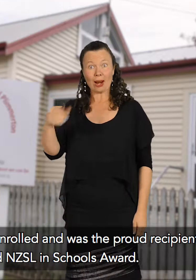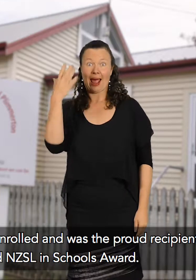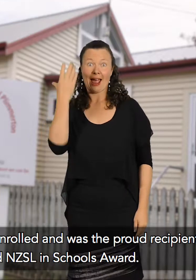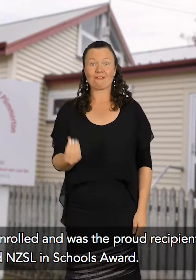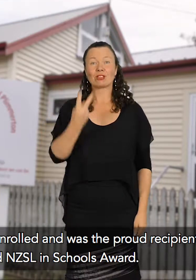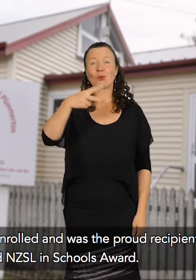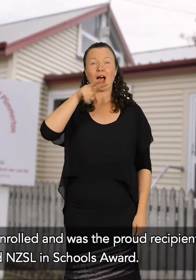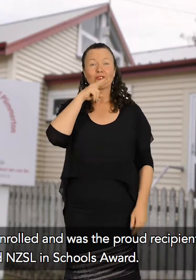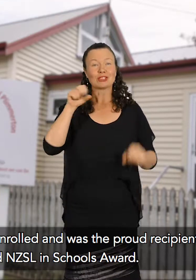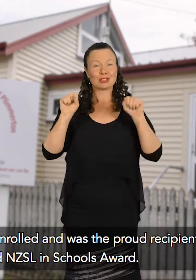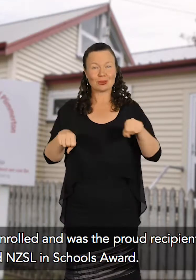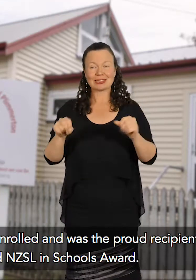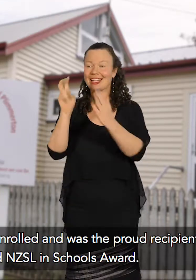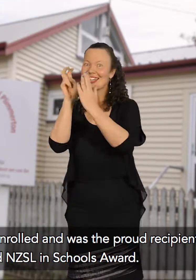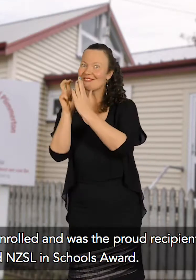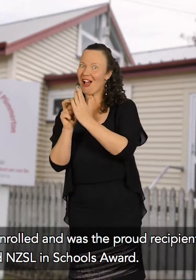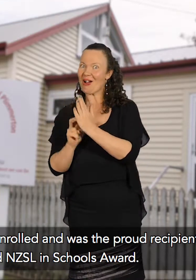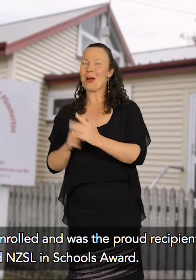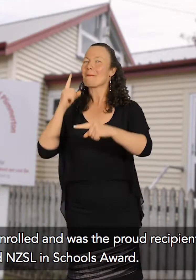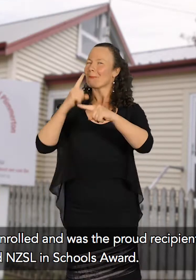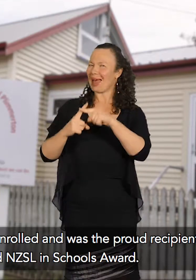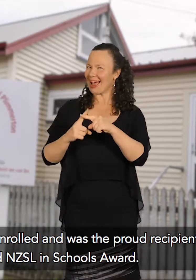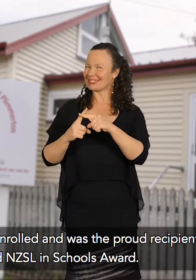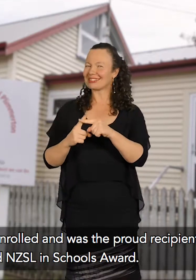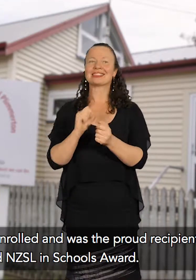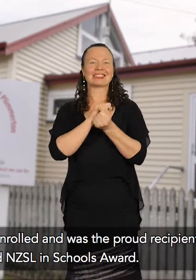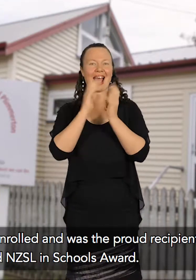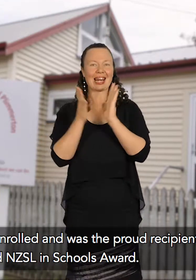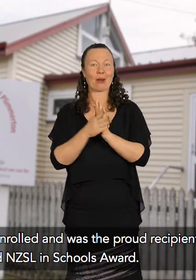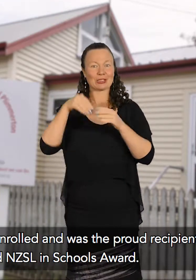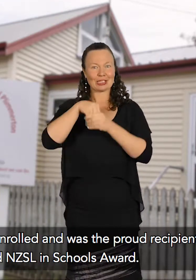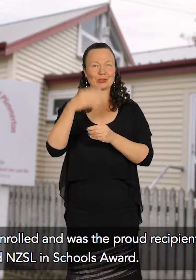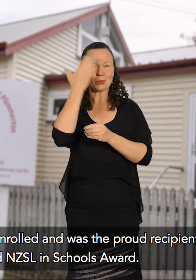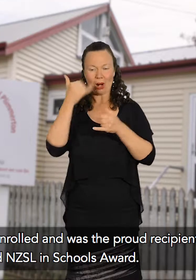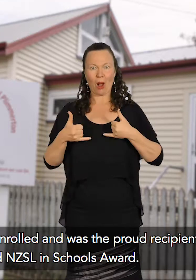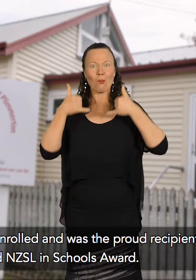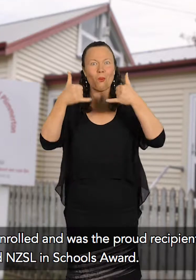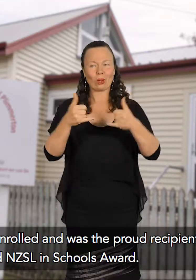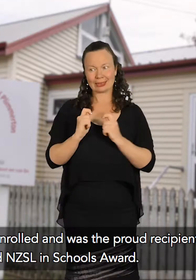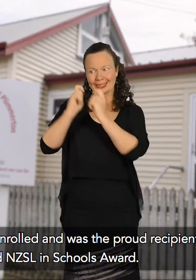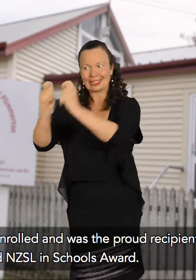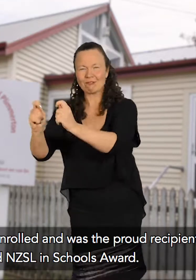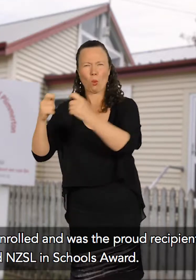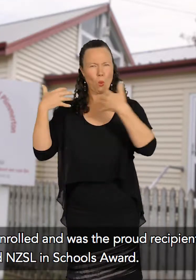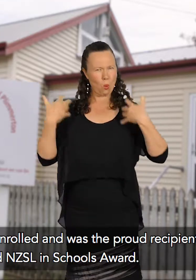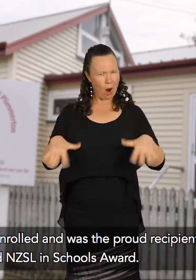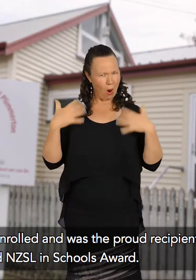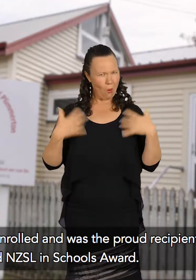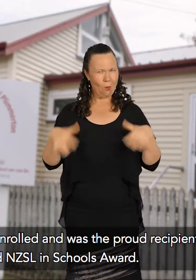The school has 200 students enrolled and was the proud recipient of the much coveted NZSL in Schools